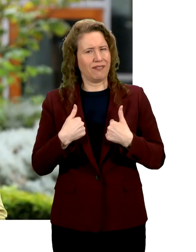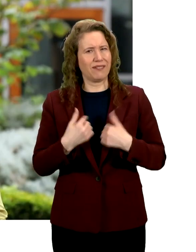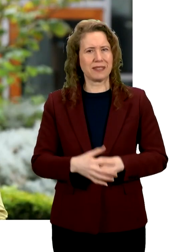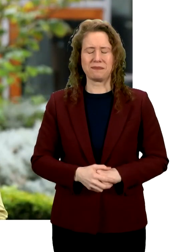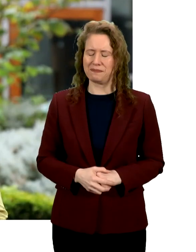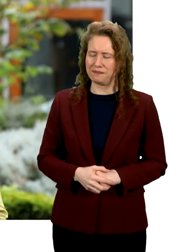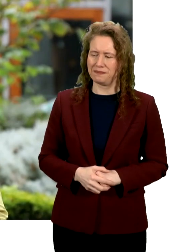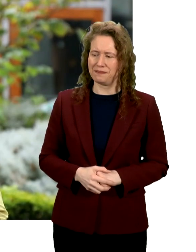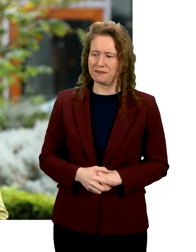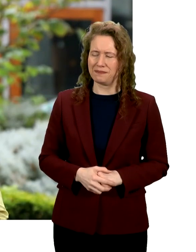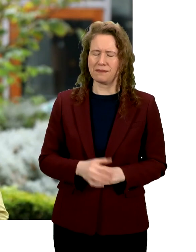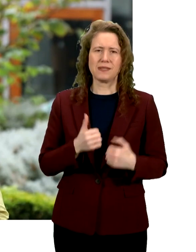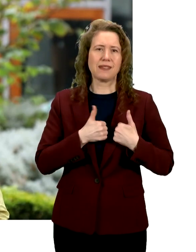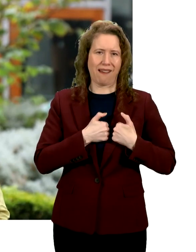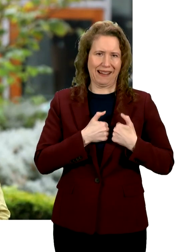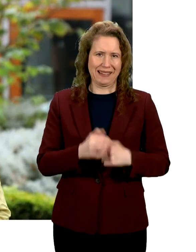Darling,